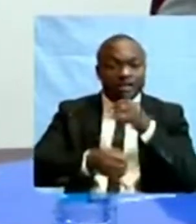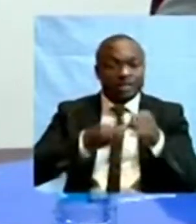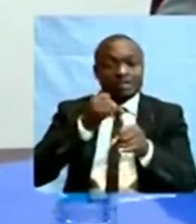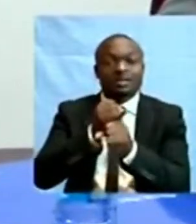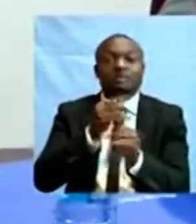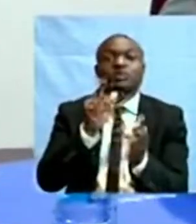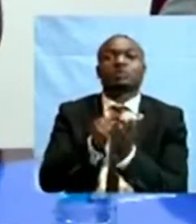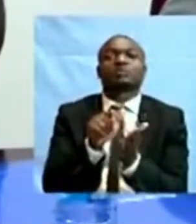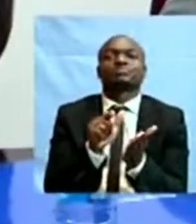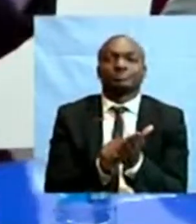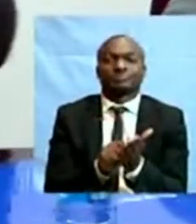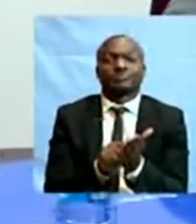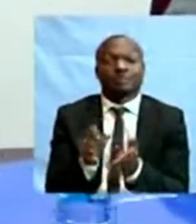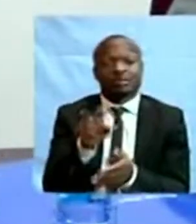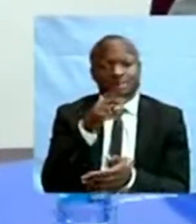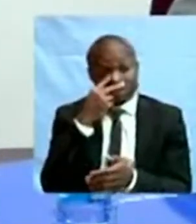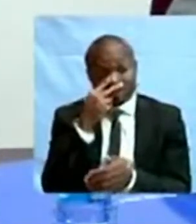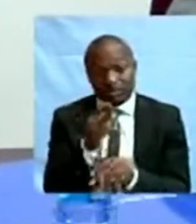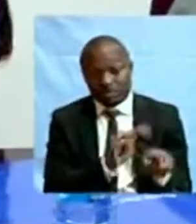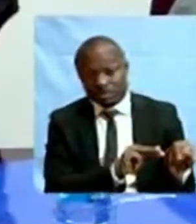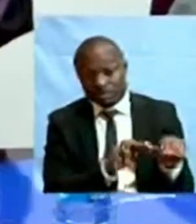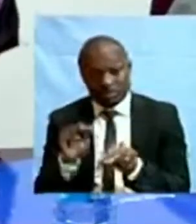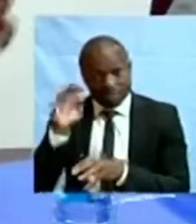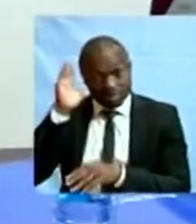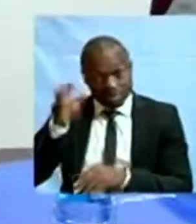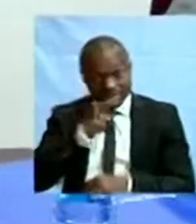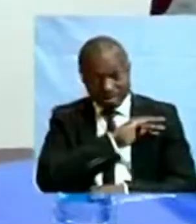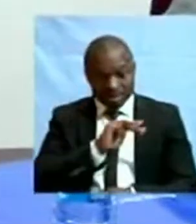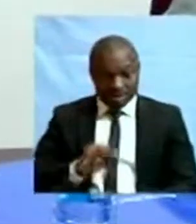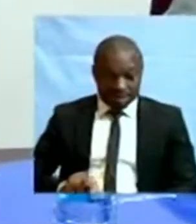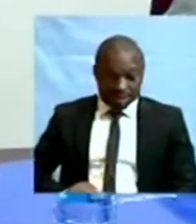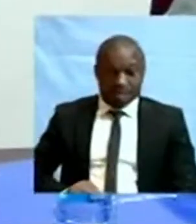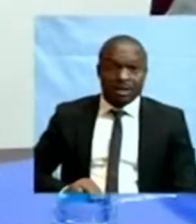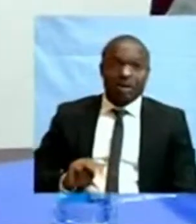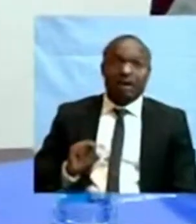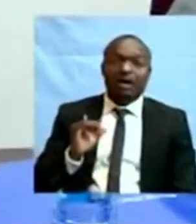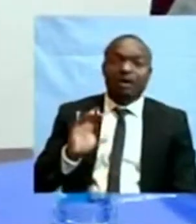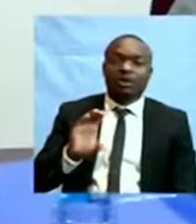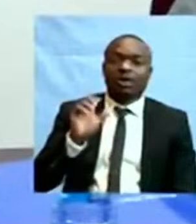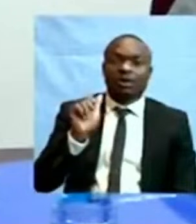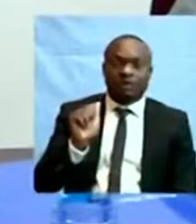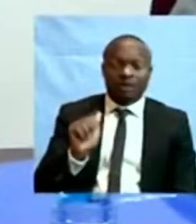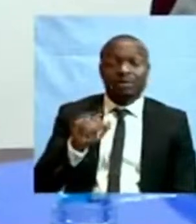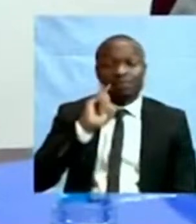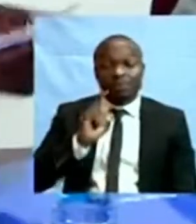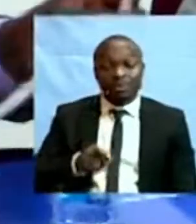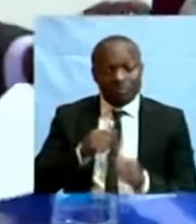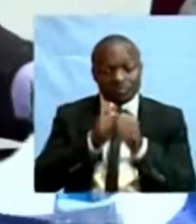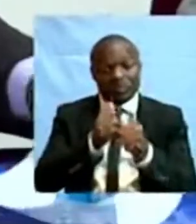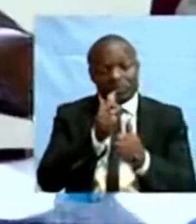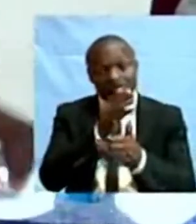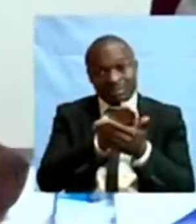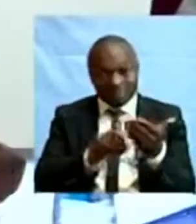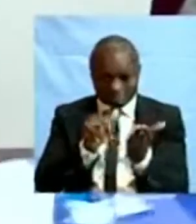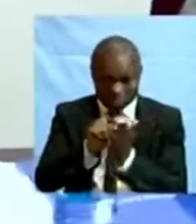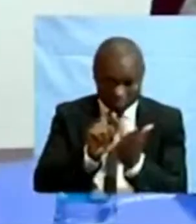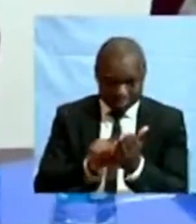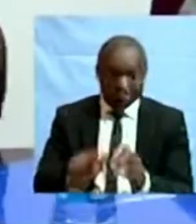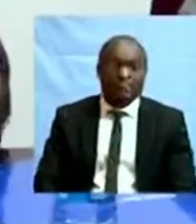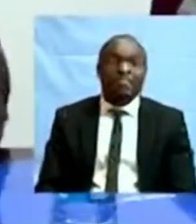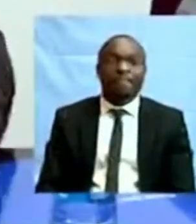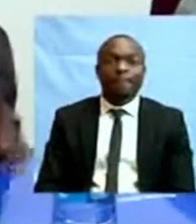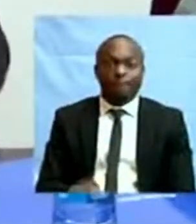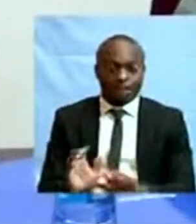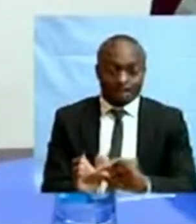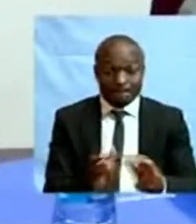and practices. As you get to see as we move forward, we are a member of ICAO, and therefore we have to adhere to certain standards. I